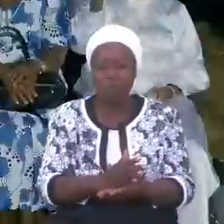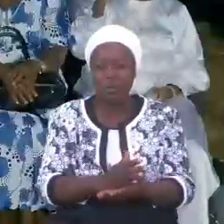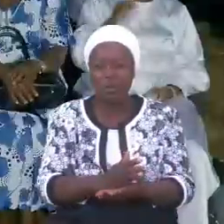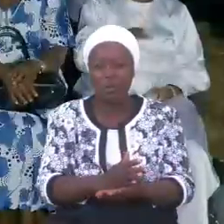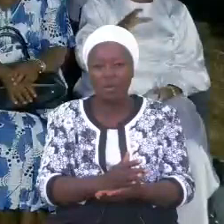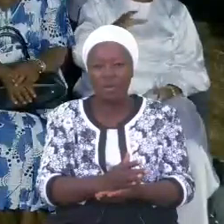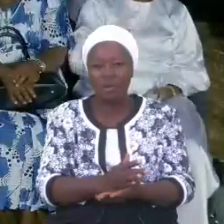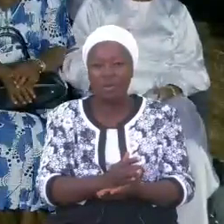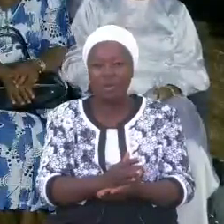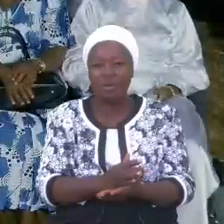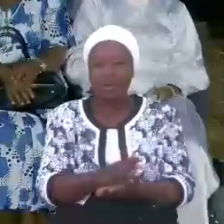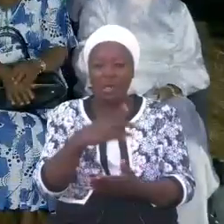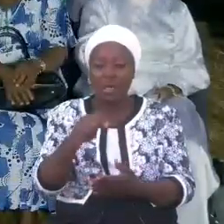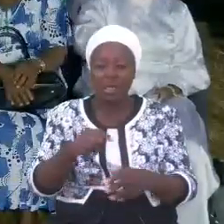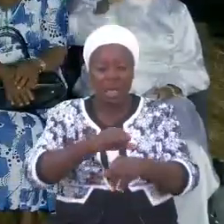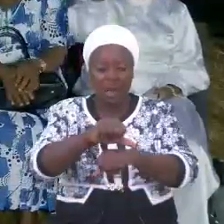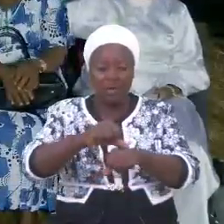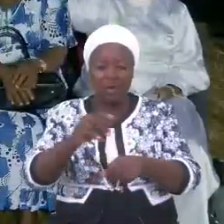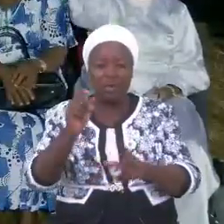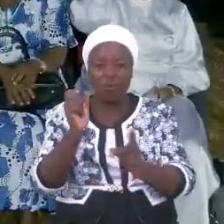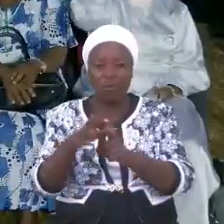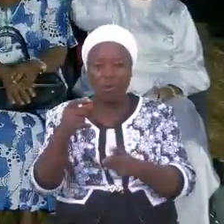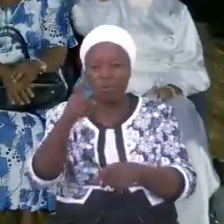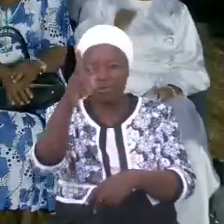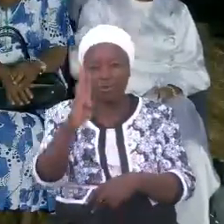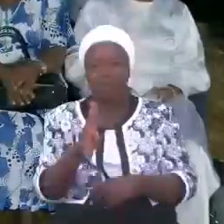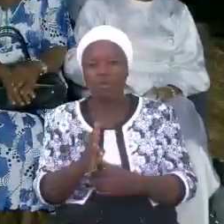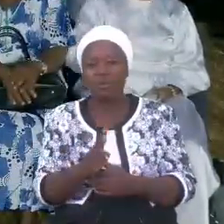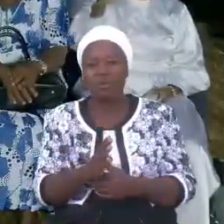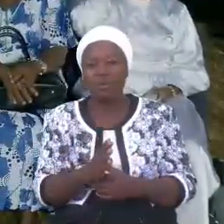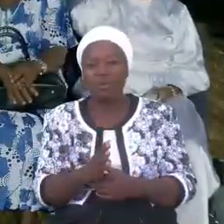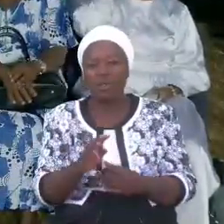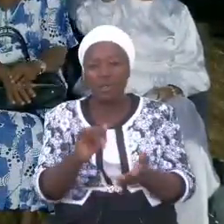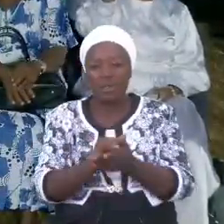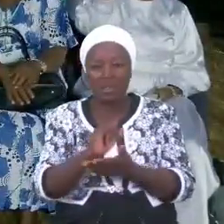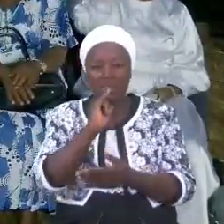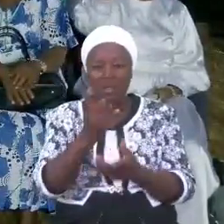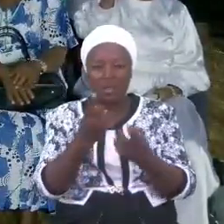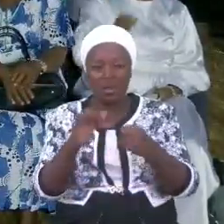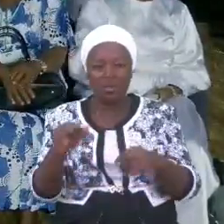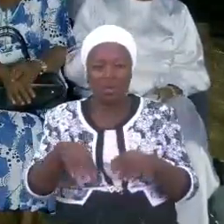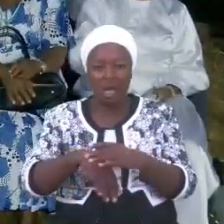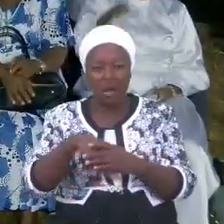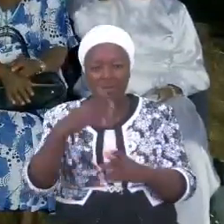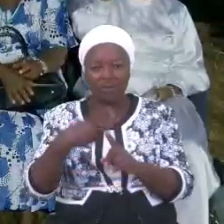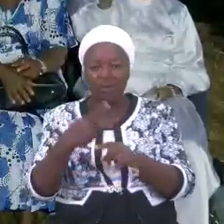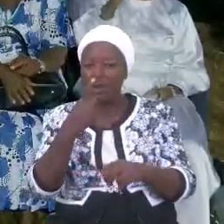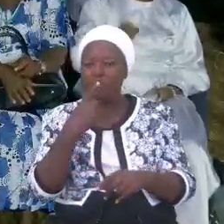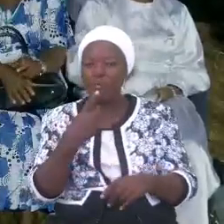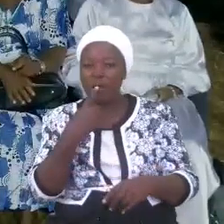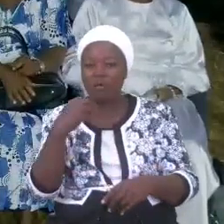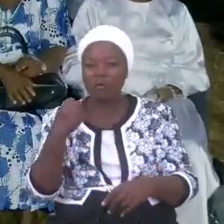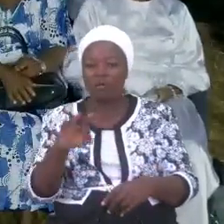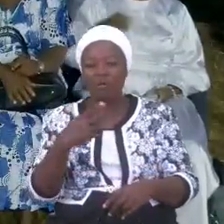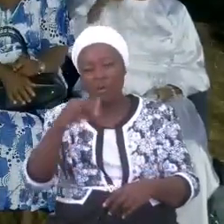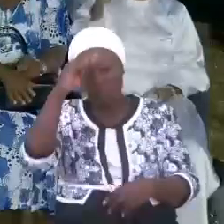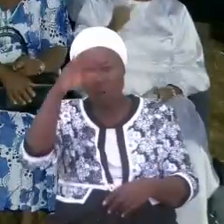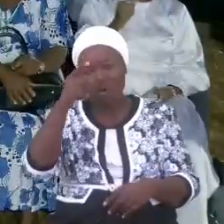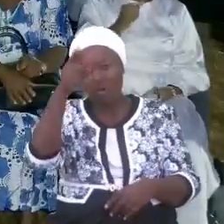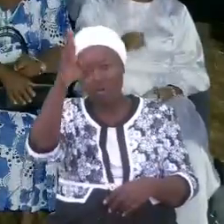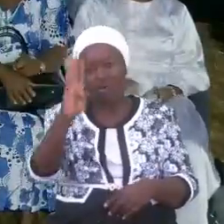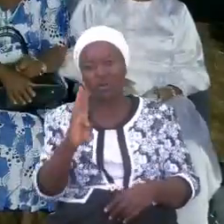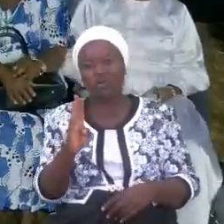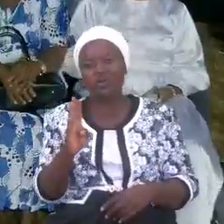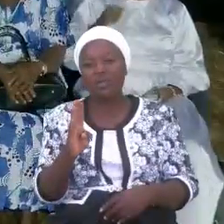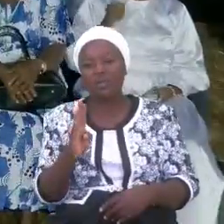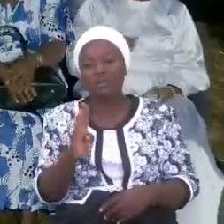the anointed word of God that is coming out this very night through the chosen vessel